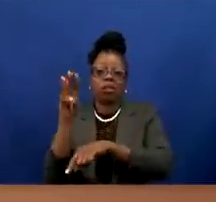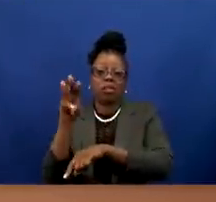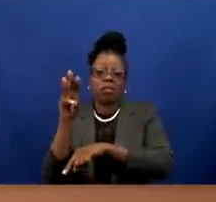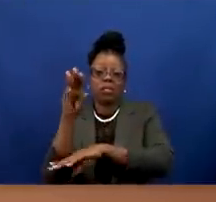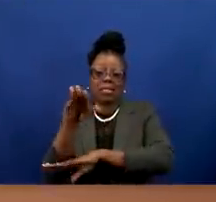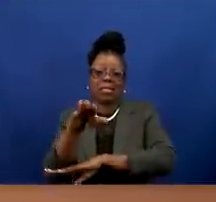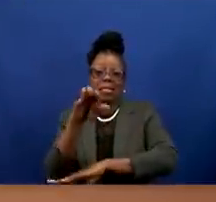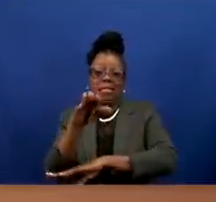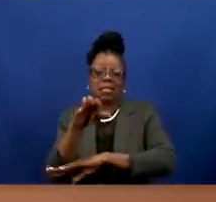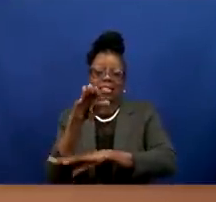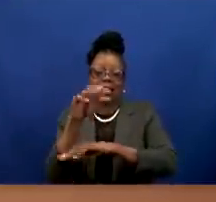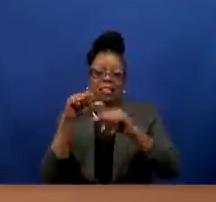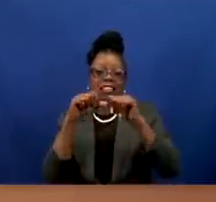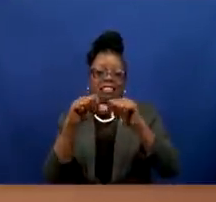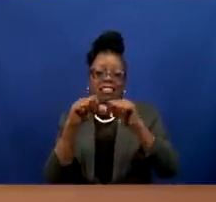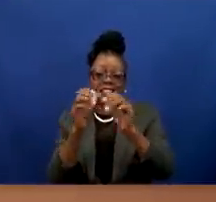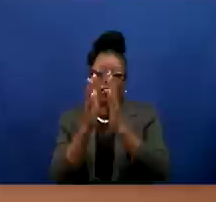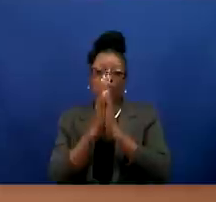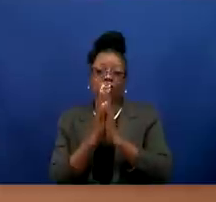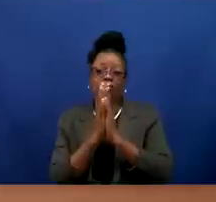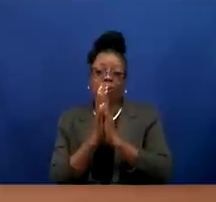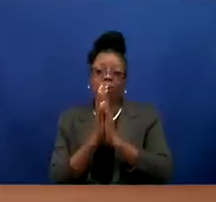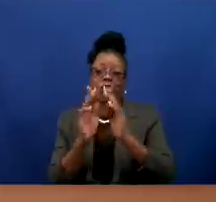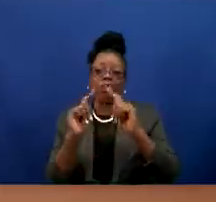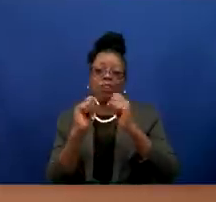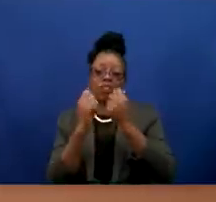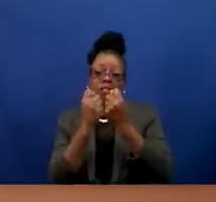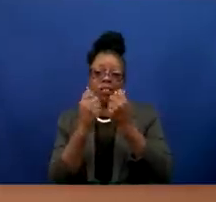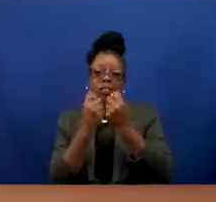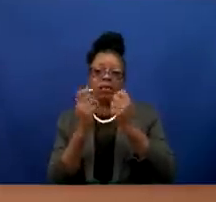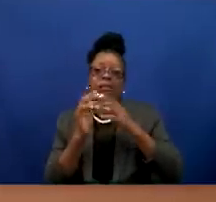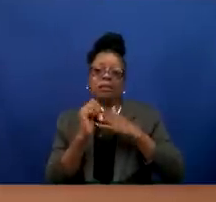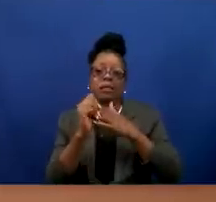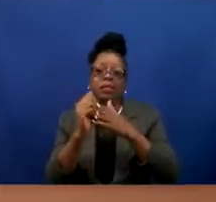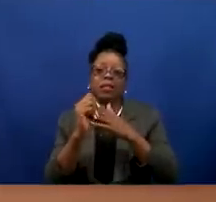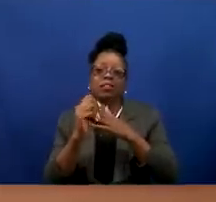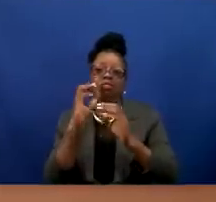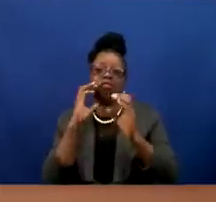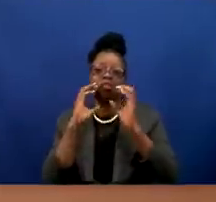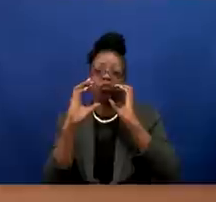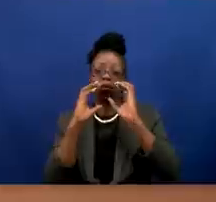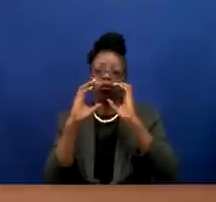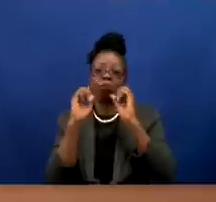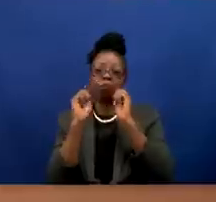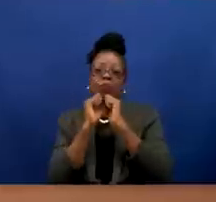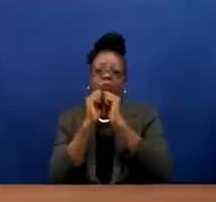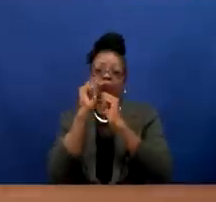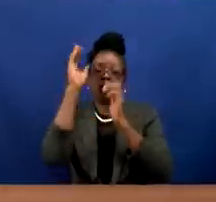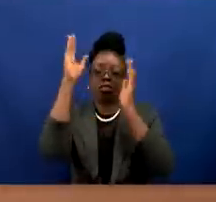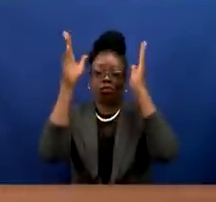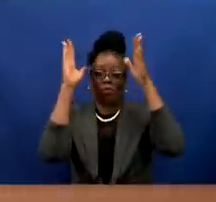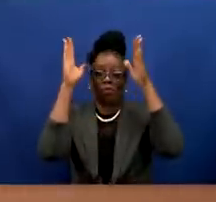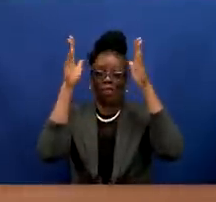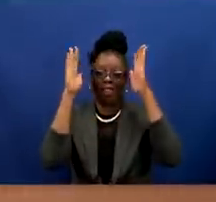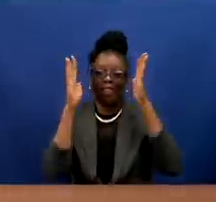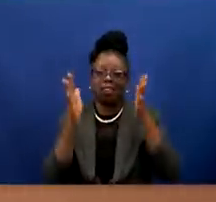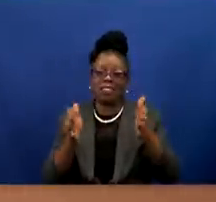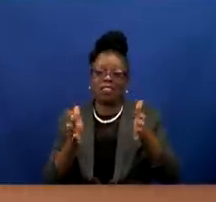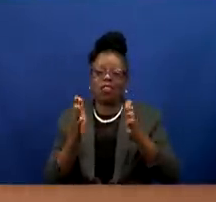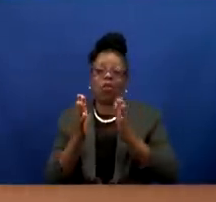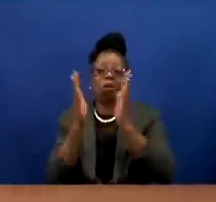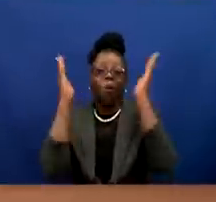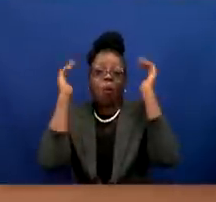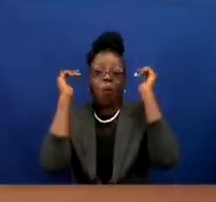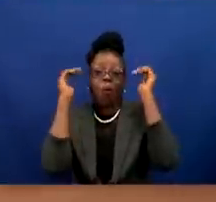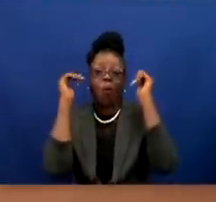Barnett and the prayer ministry lead us in our 6 p.m. time of conversation with the Creator. And so hope that you will share with us in